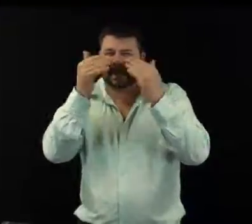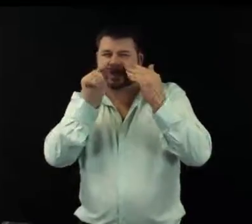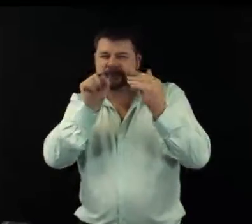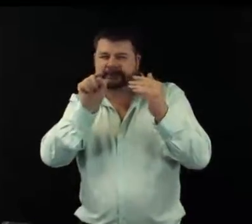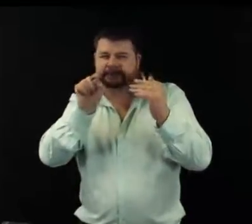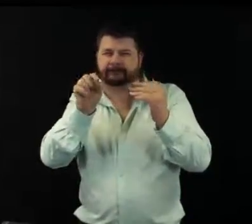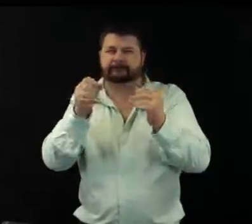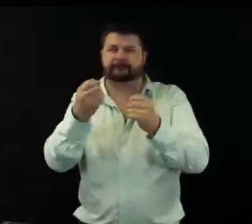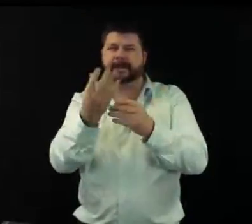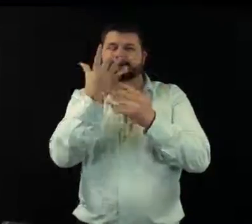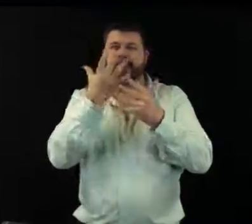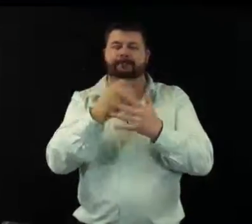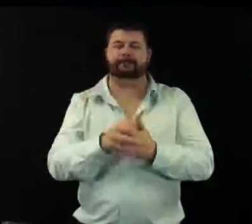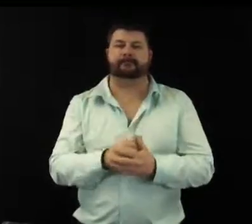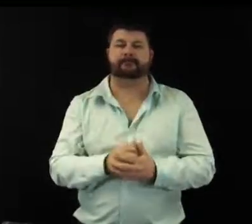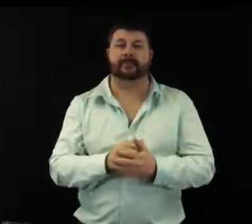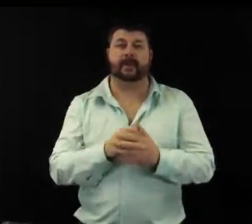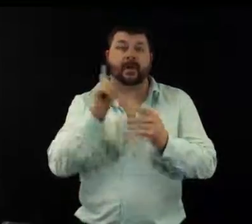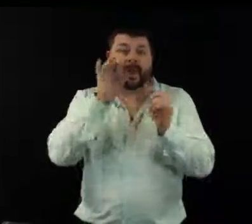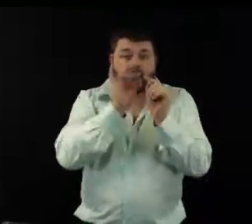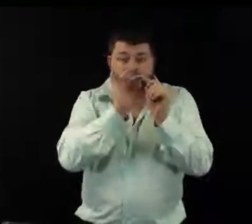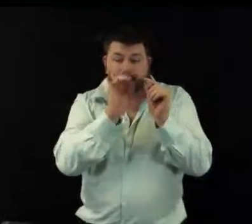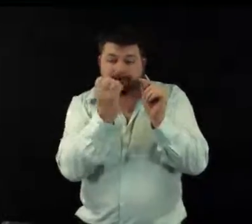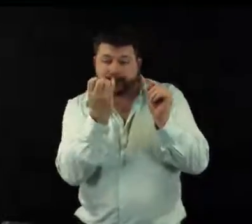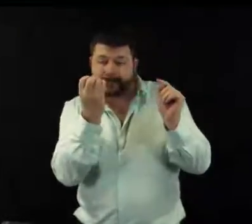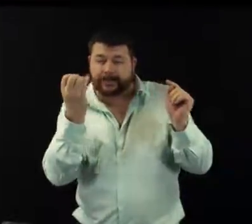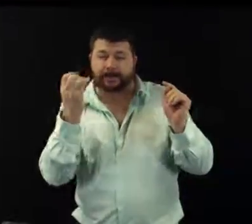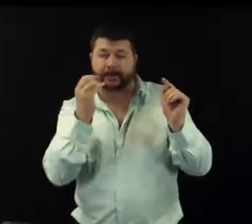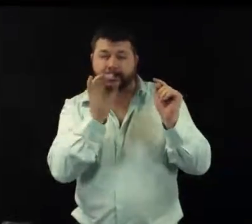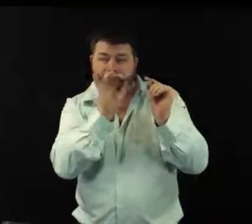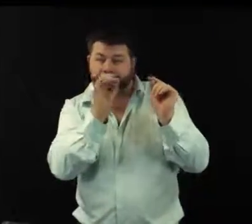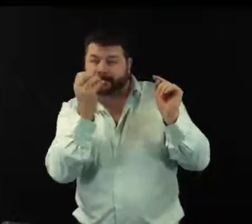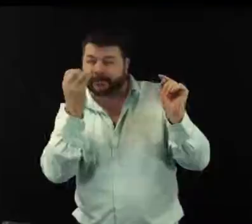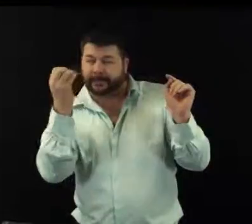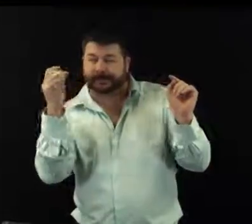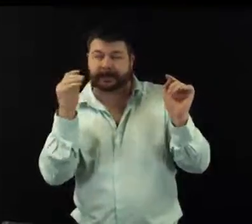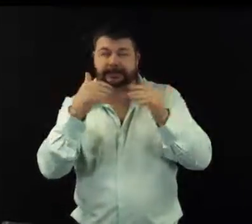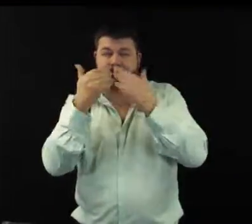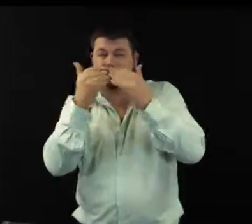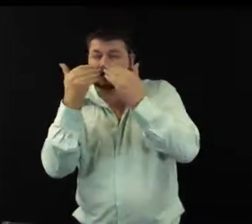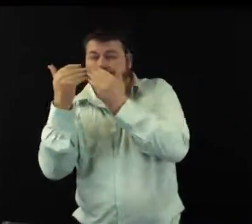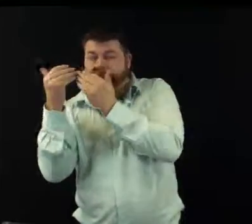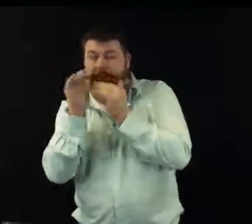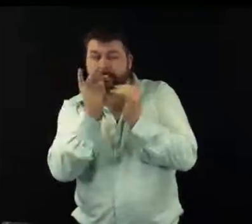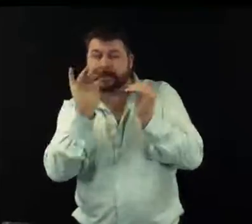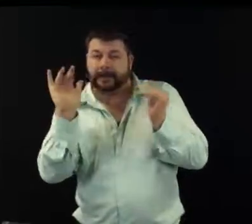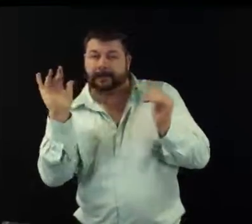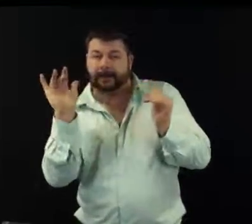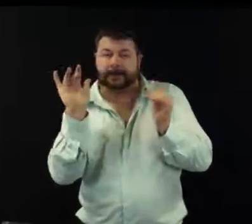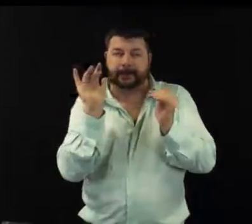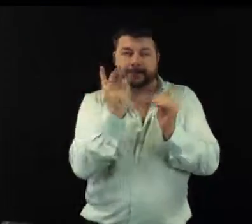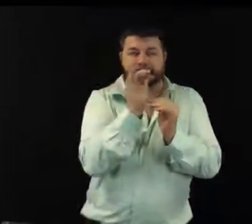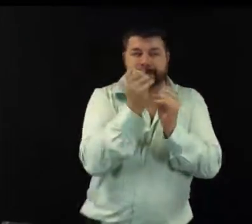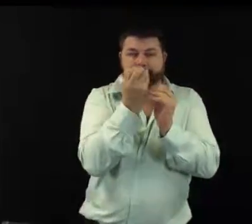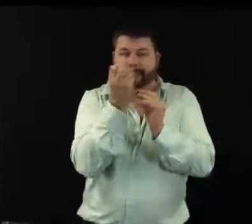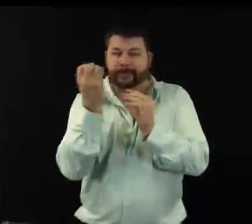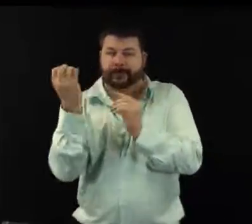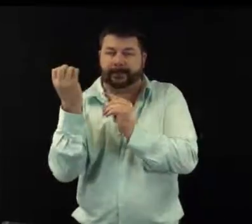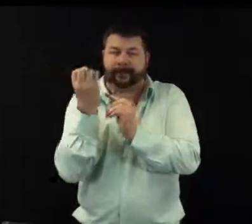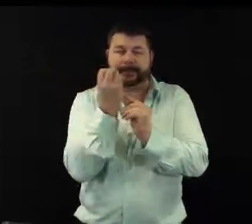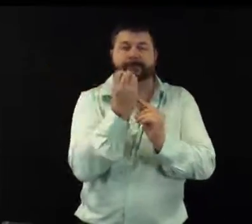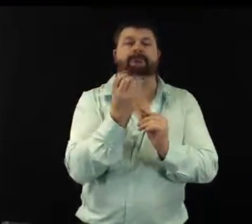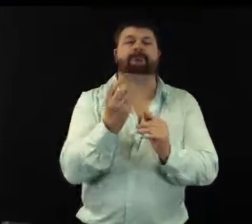toolbar and dragging left or right until you're at the date you're after. Events in your calendars are color-coded to show you which calendar